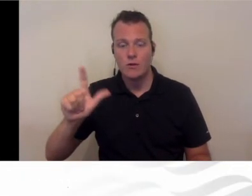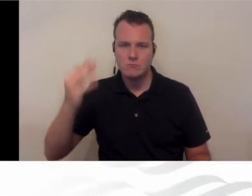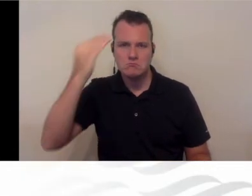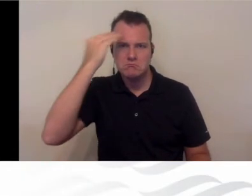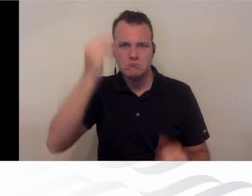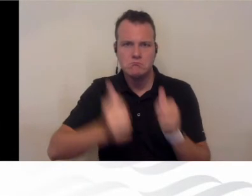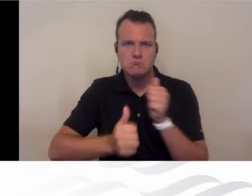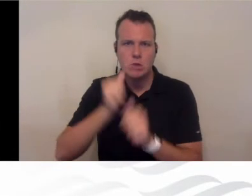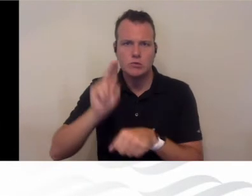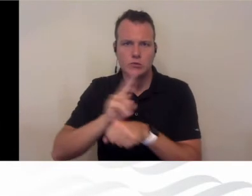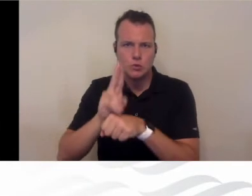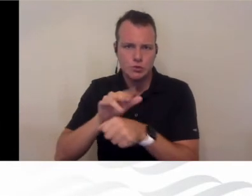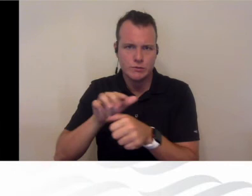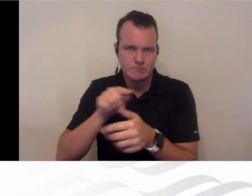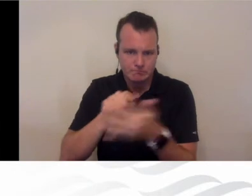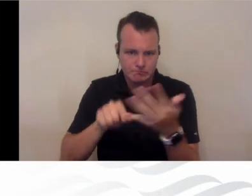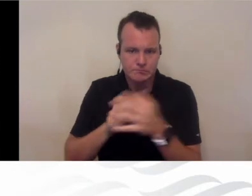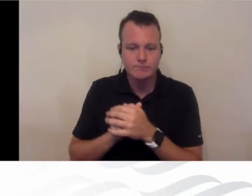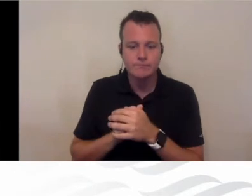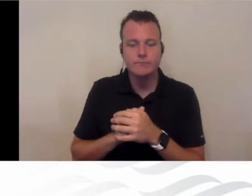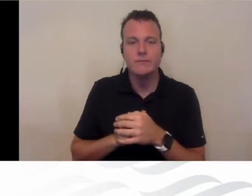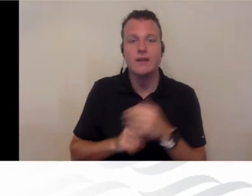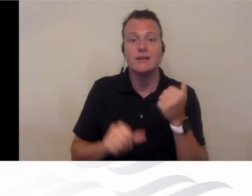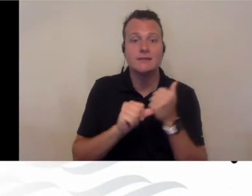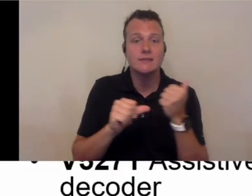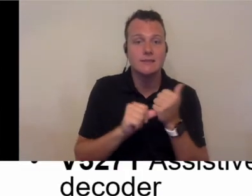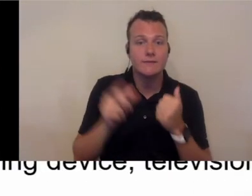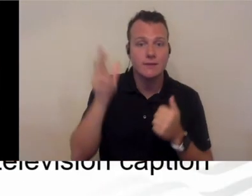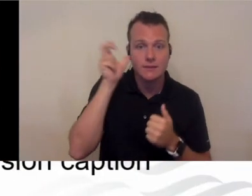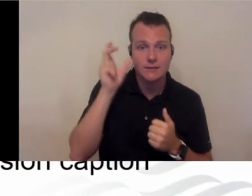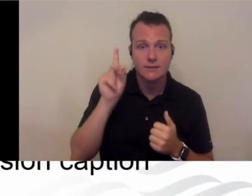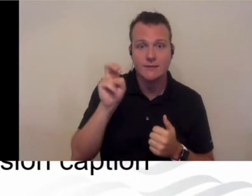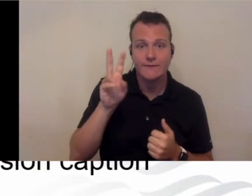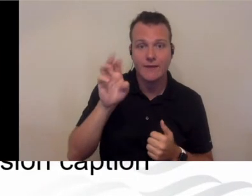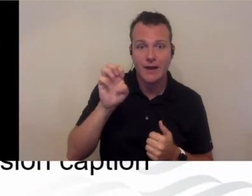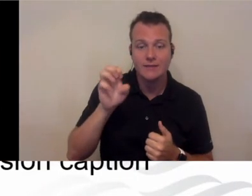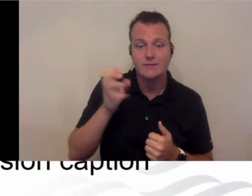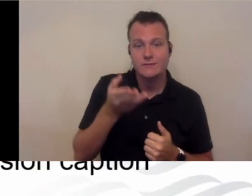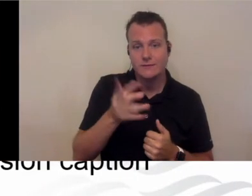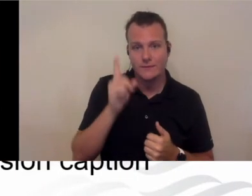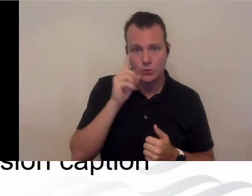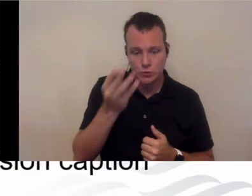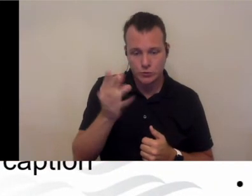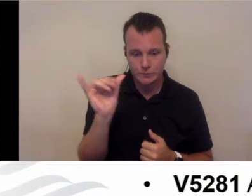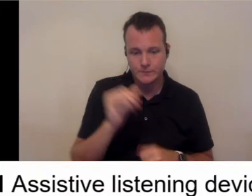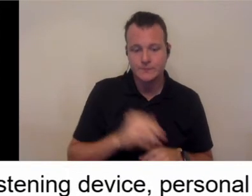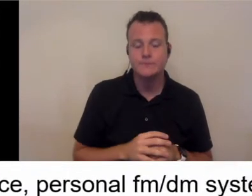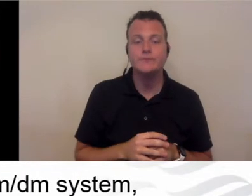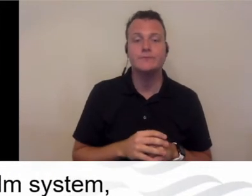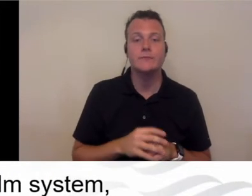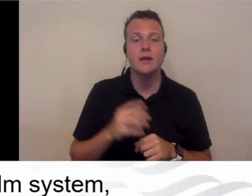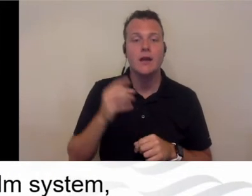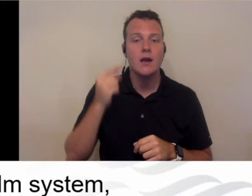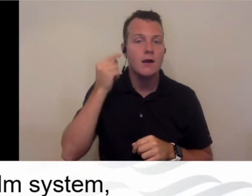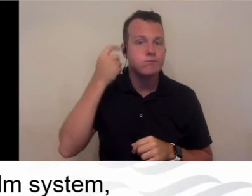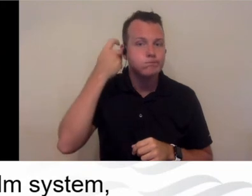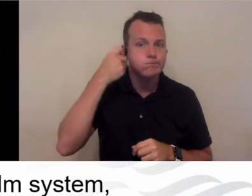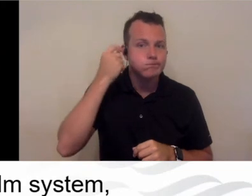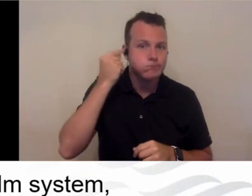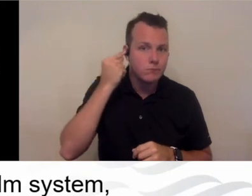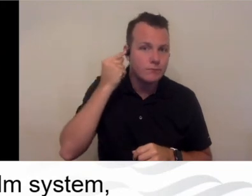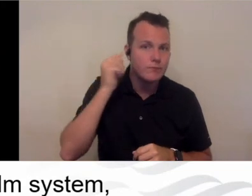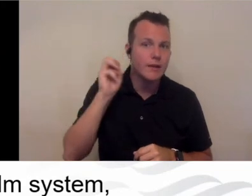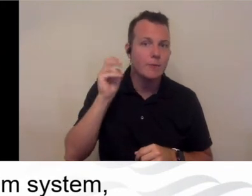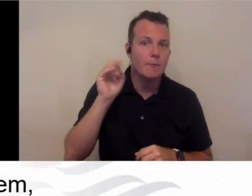you know the most. There are assistive listening device codes, and they're all here for you. There are ear